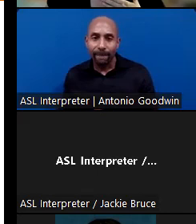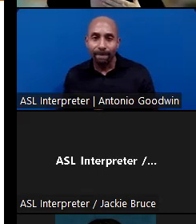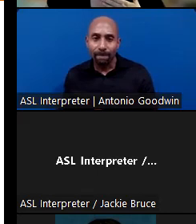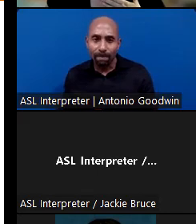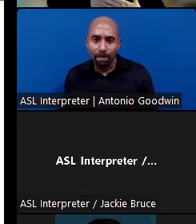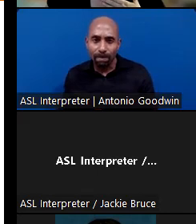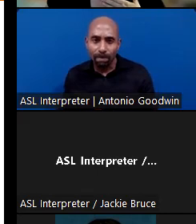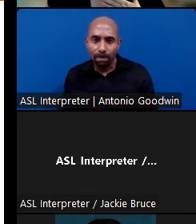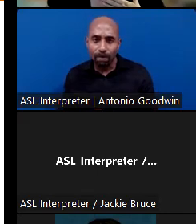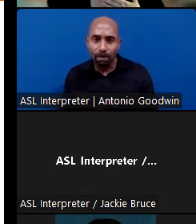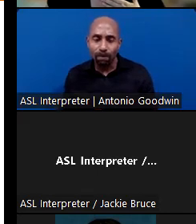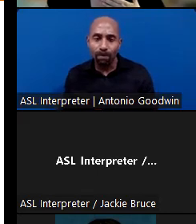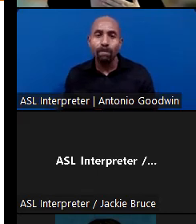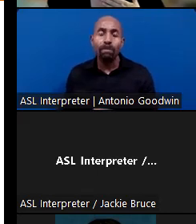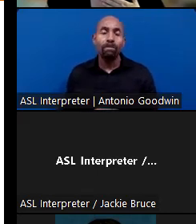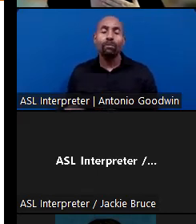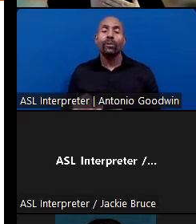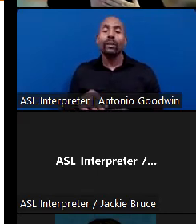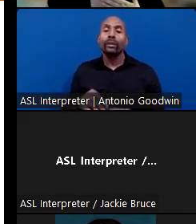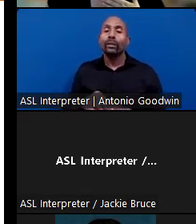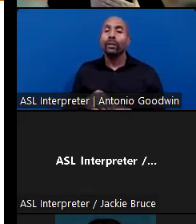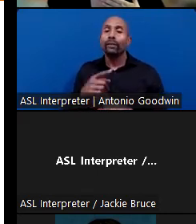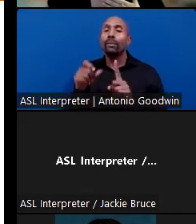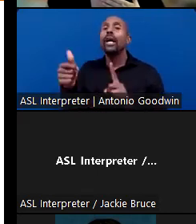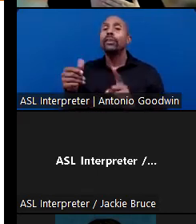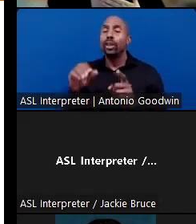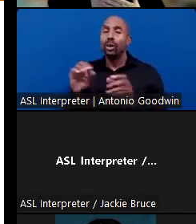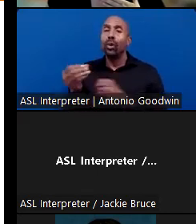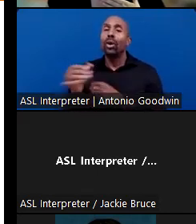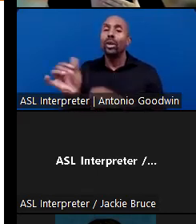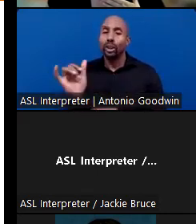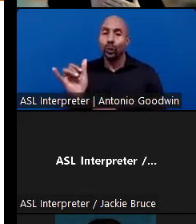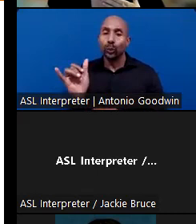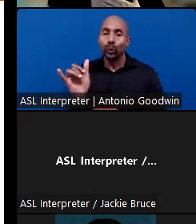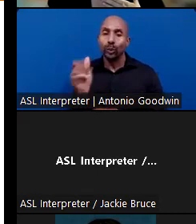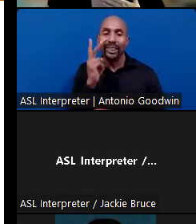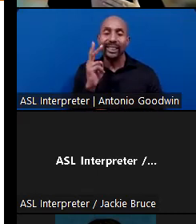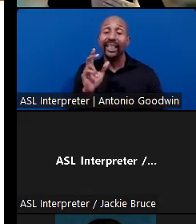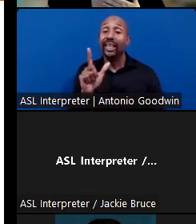So the big thing I want to point out here is for this 44%